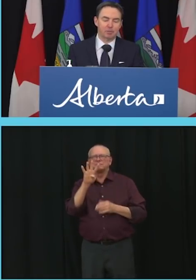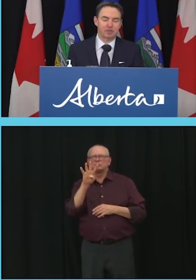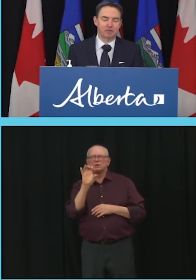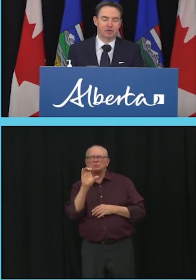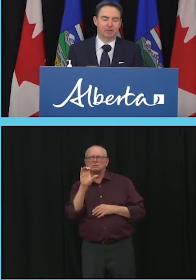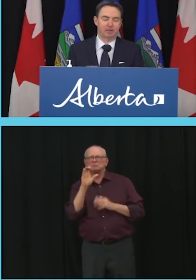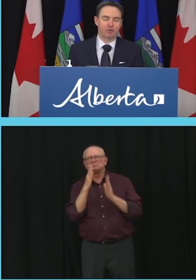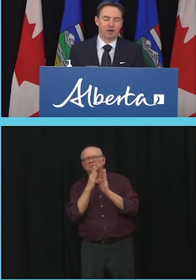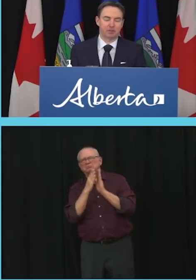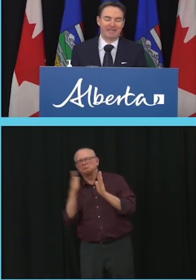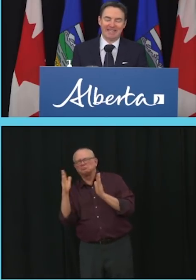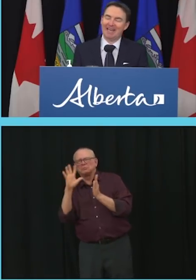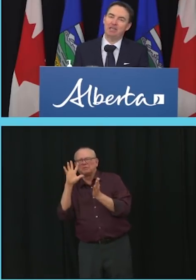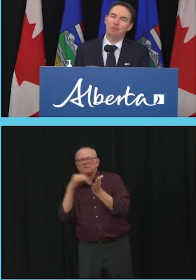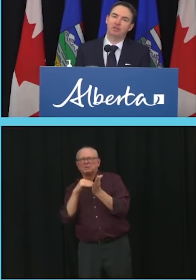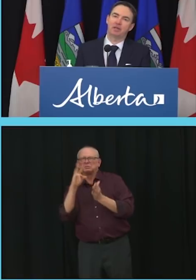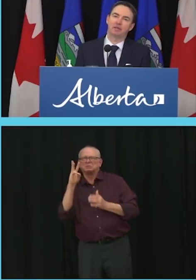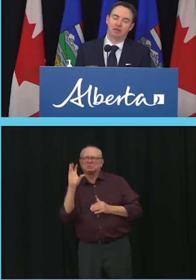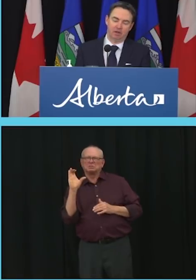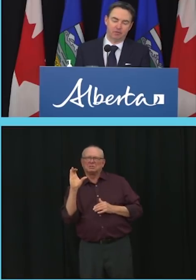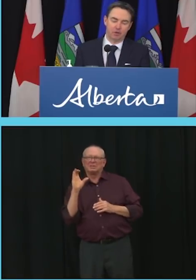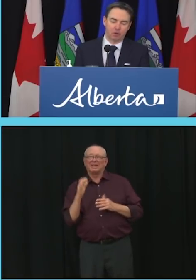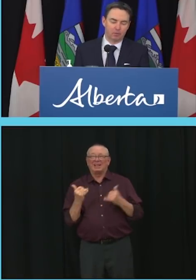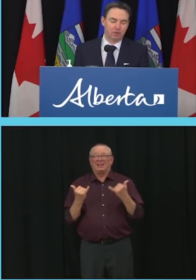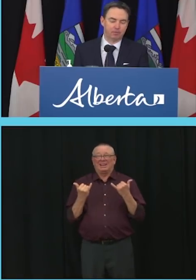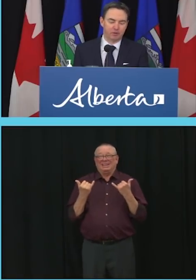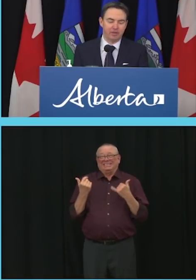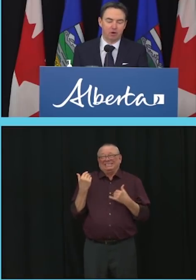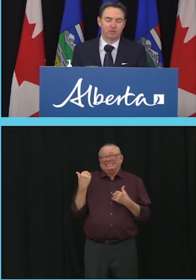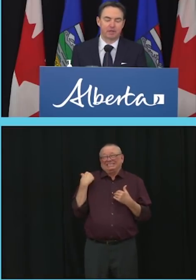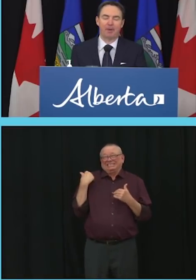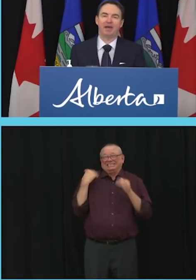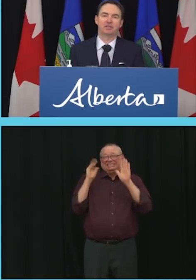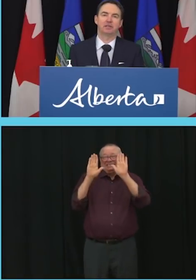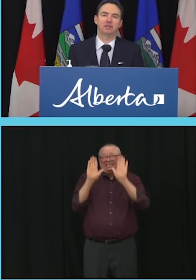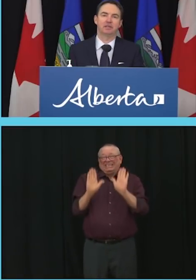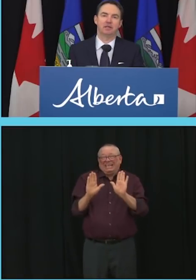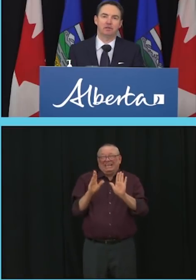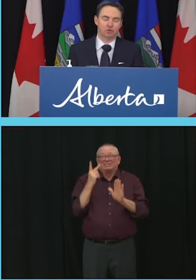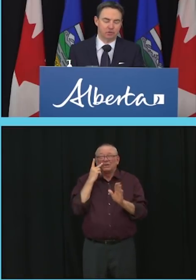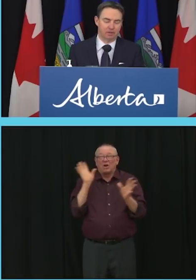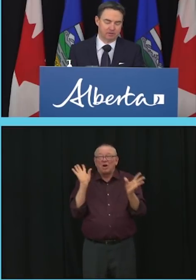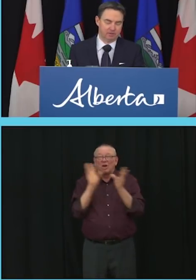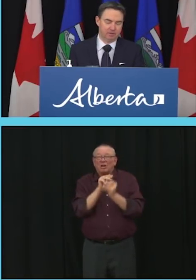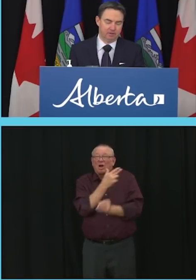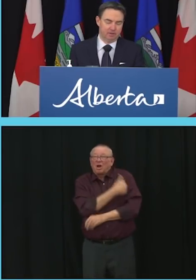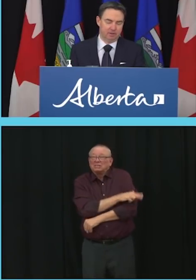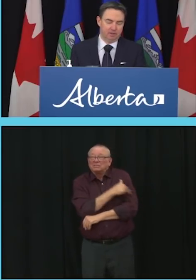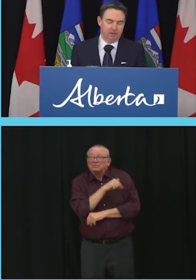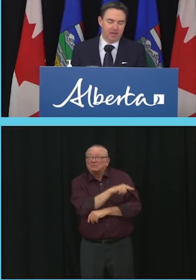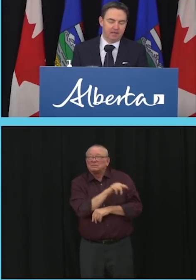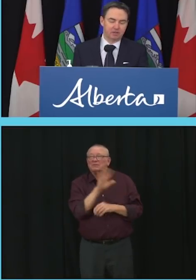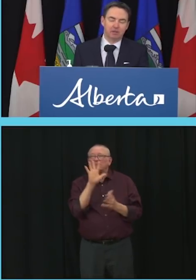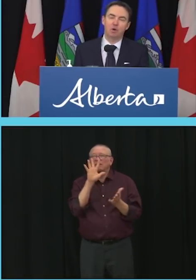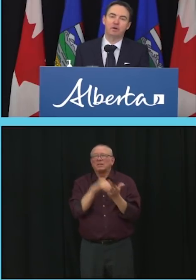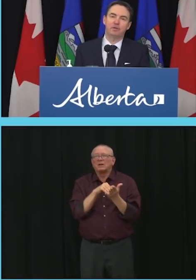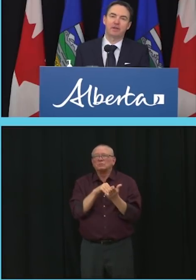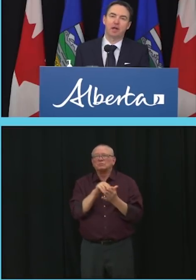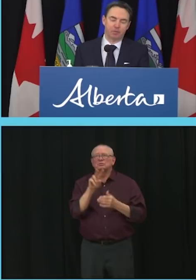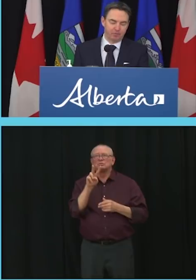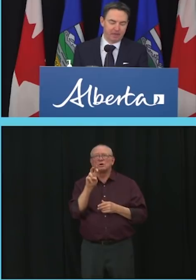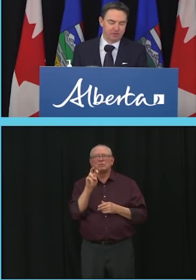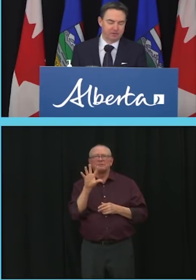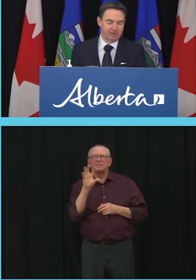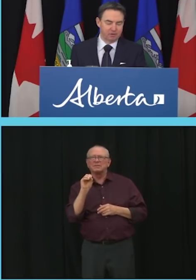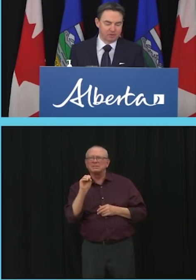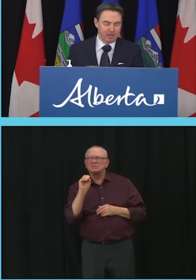an occupancy rate of approximately 90% of the normal pre-COVID capacity in those units. And it's lower than the